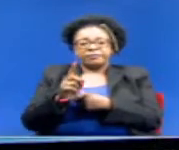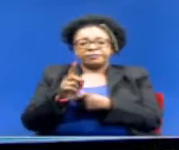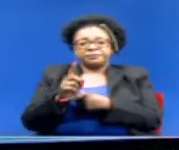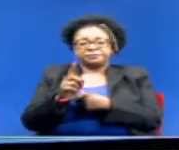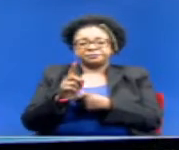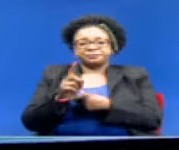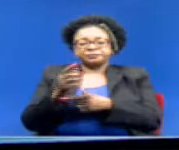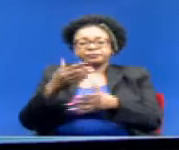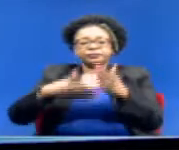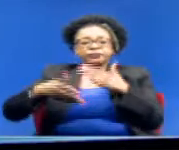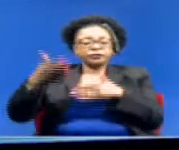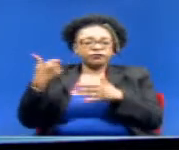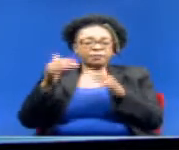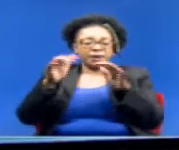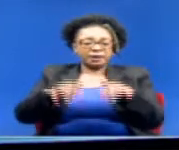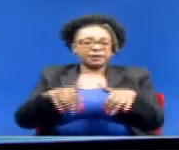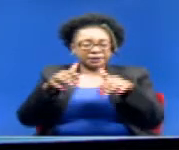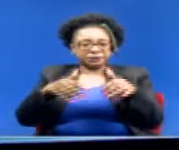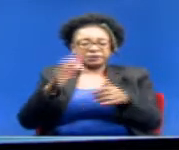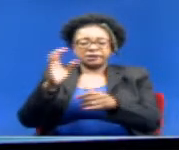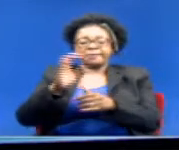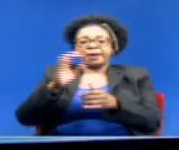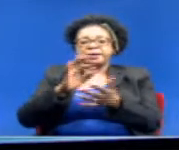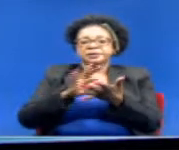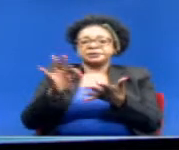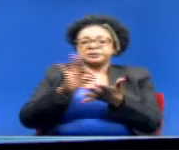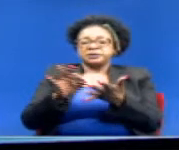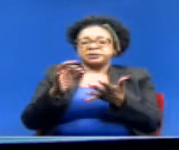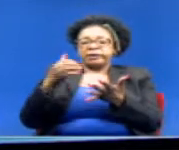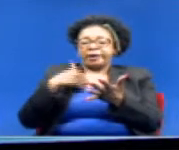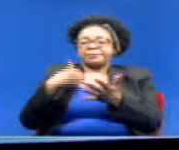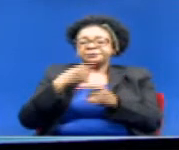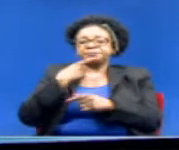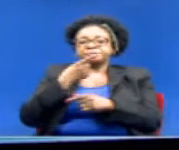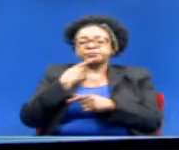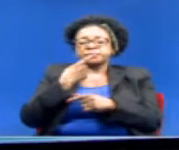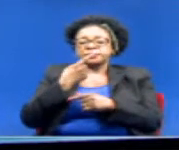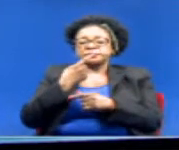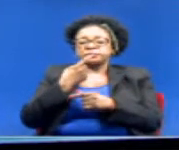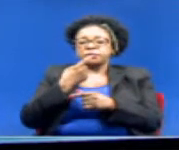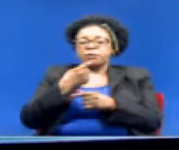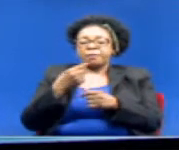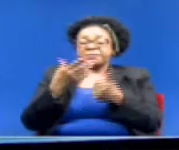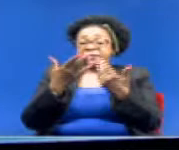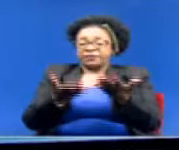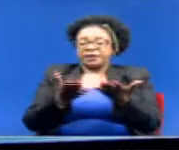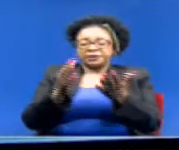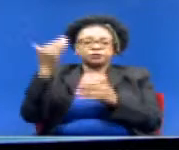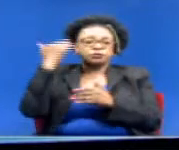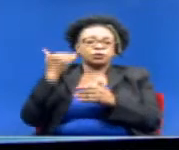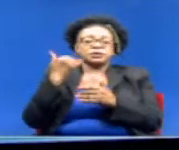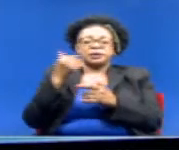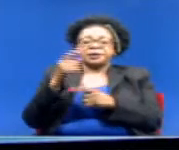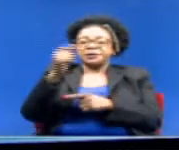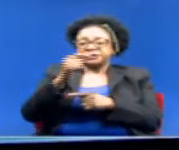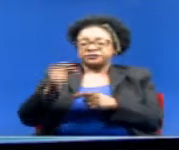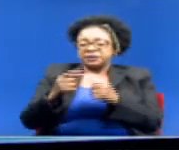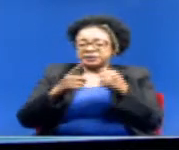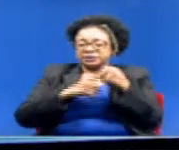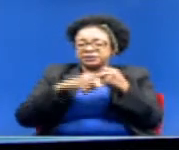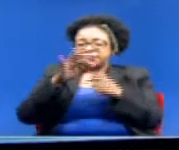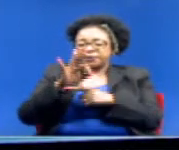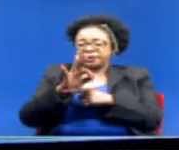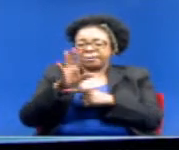Former Agriculture Cabinet Secretary Peter Munya, who had been compelled to appear in court and testify in the 63 billion shilling Aror and